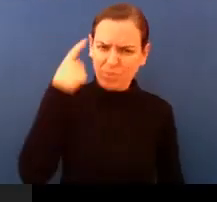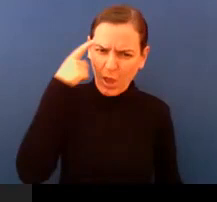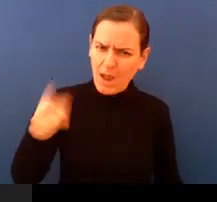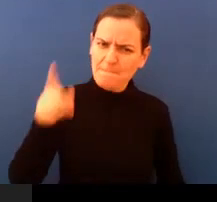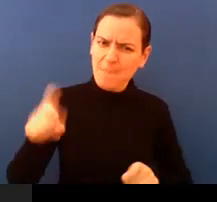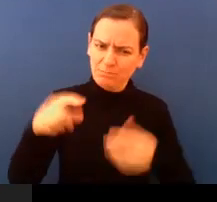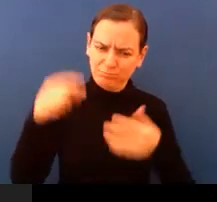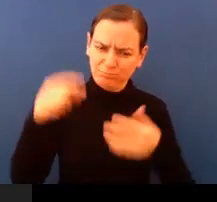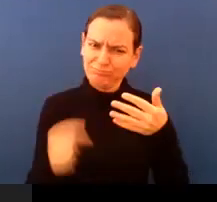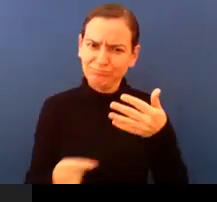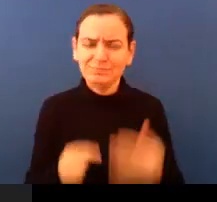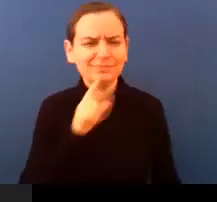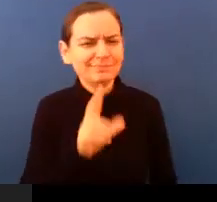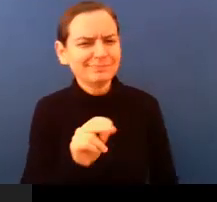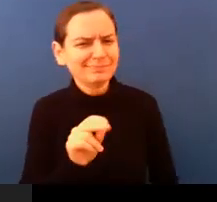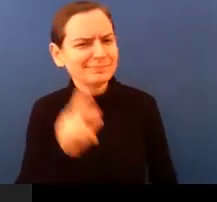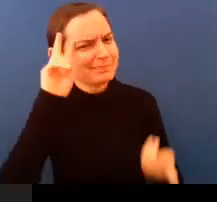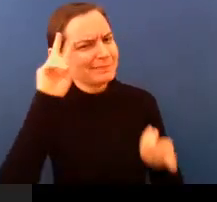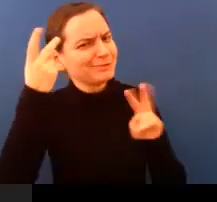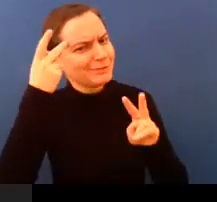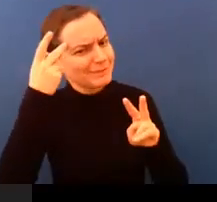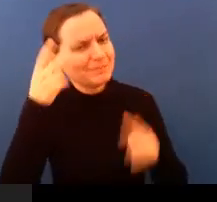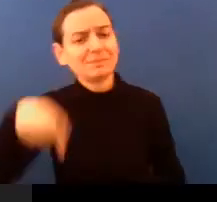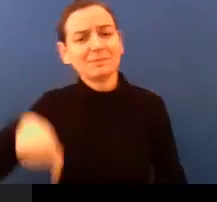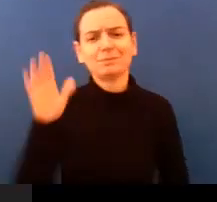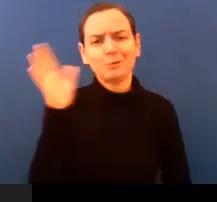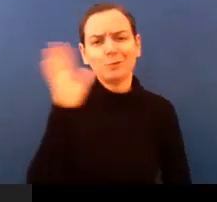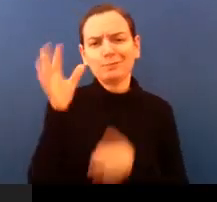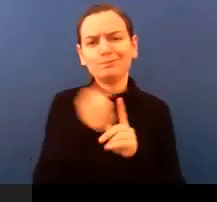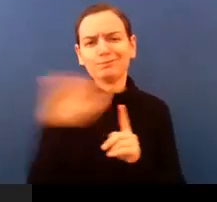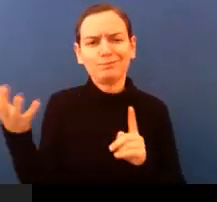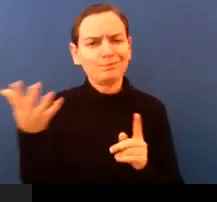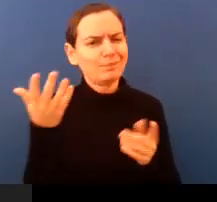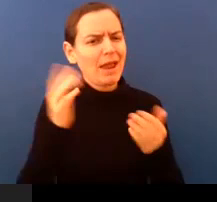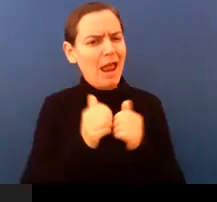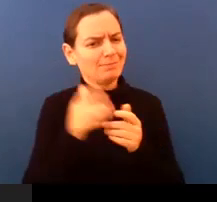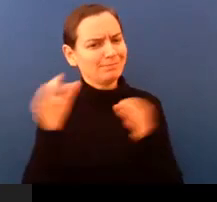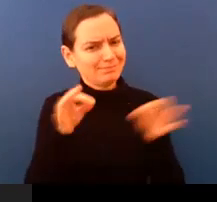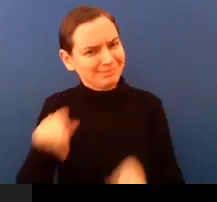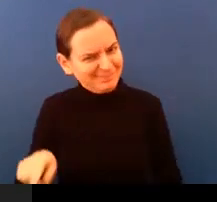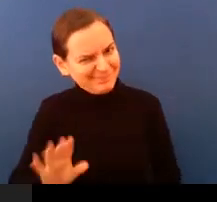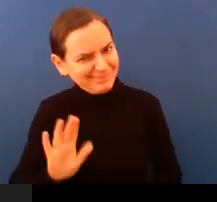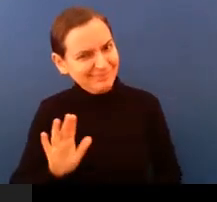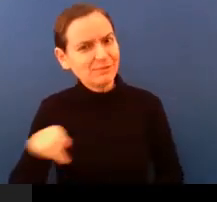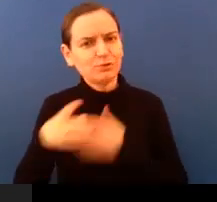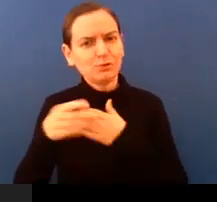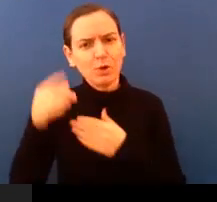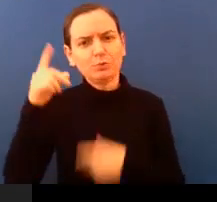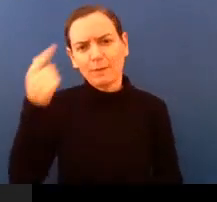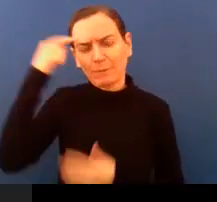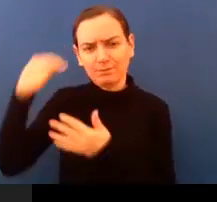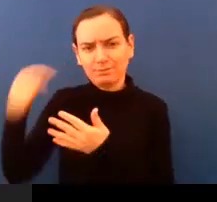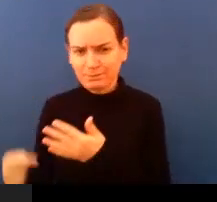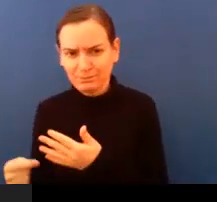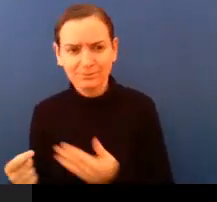make you have an informed decision. Choosing a guide dog for your mobility tool